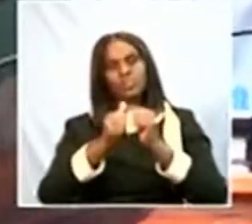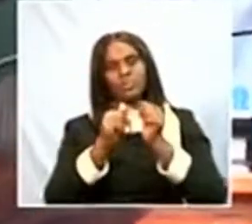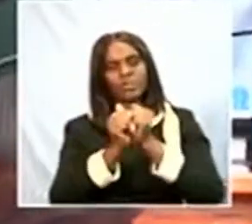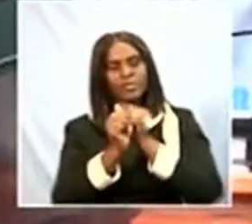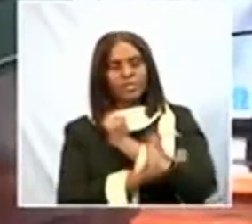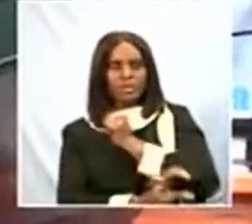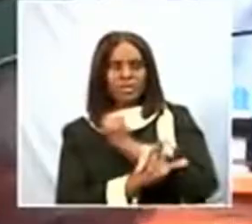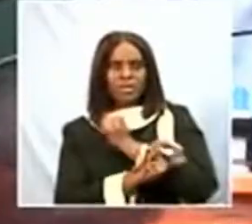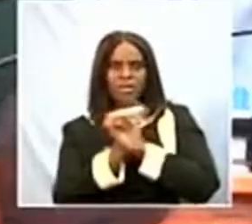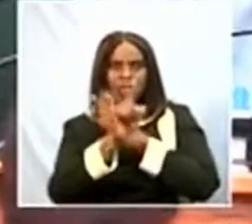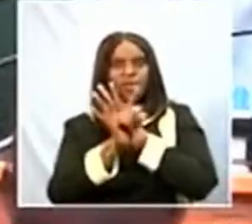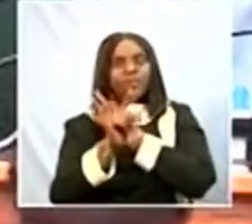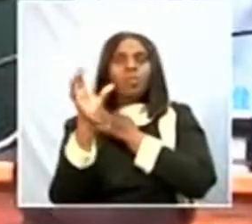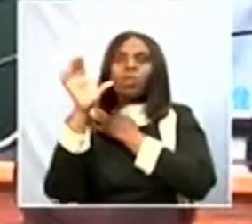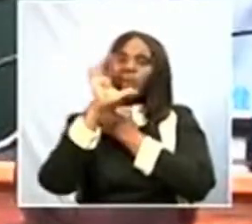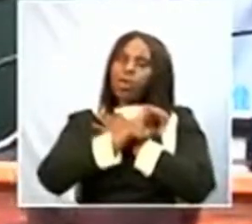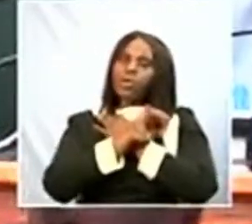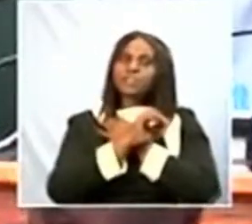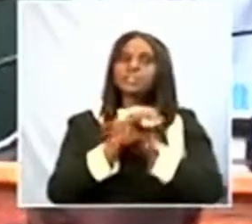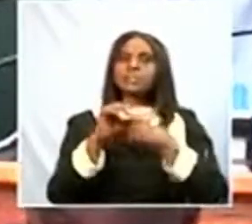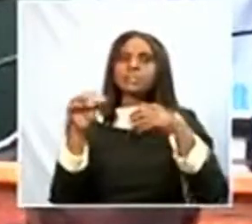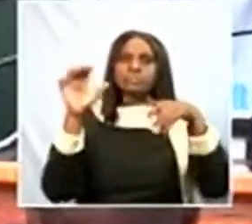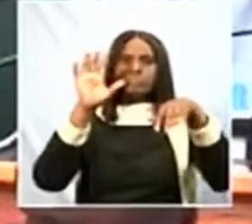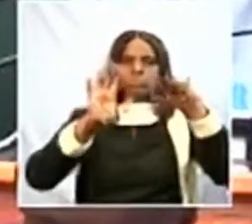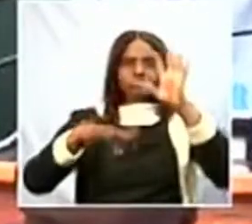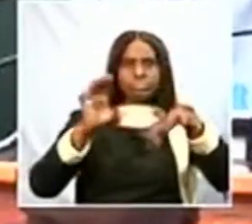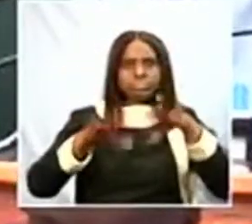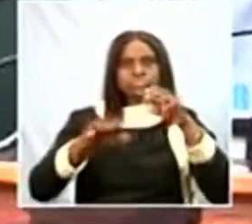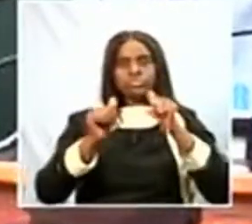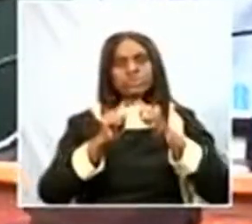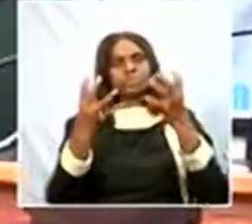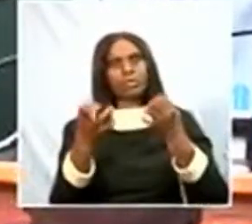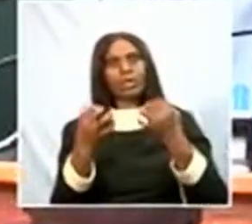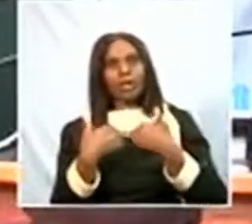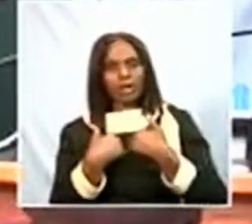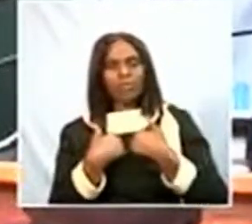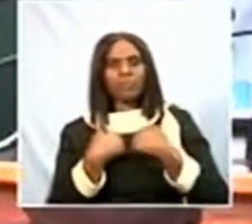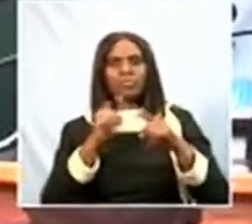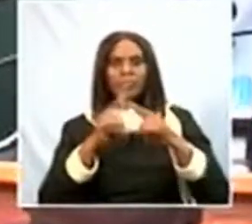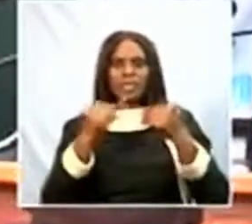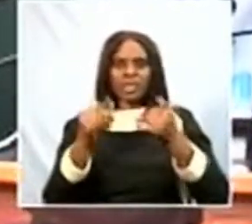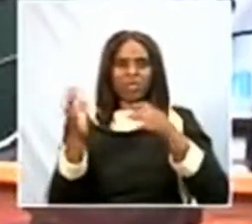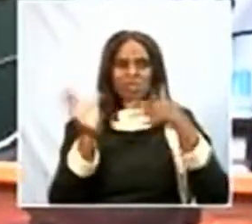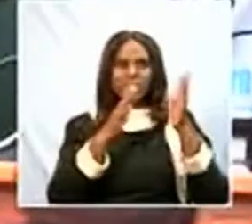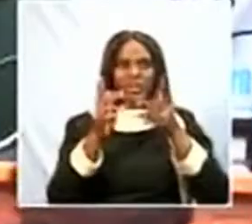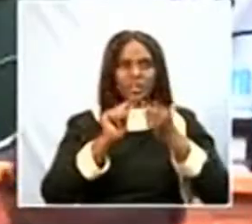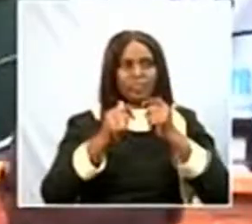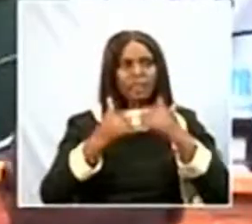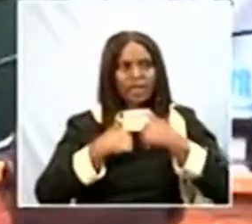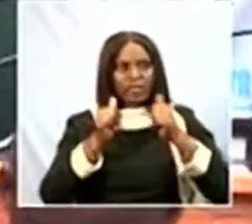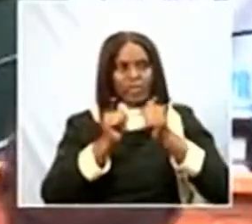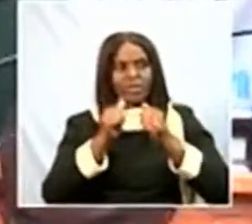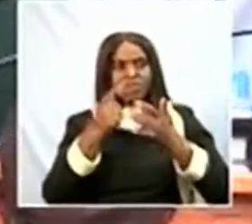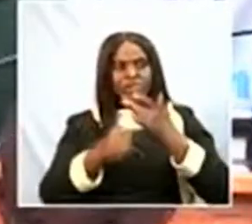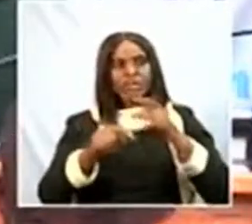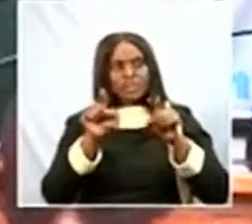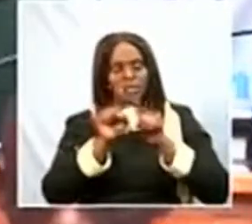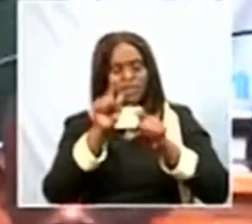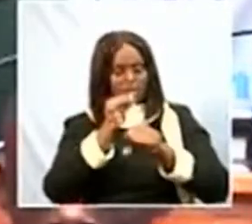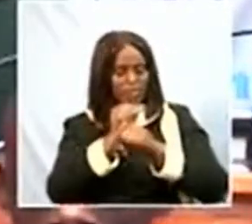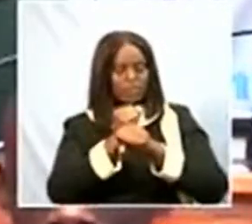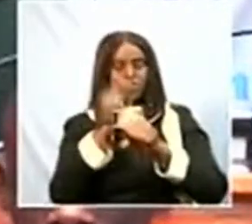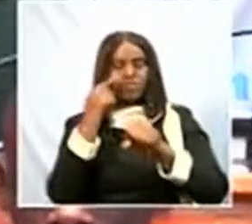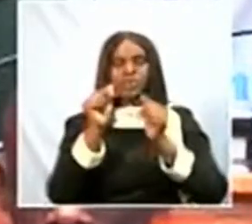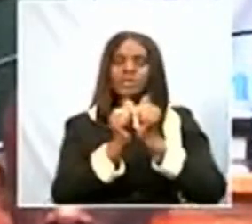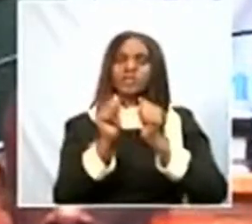which are hotter temperatures, severe storms, and decreased droughts. Although climate change can be diverged with the complete cooperation of the